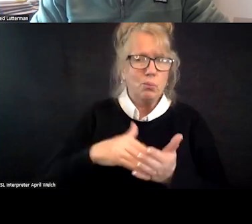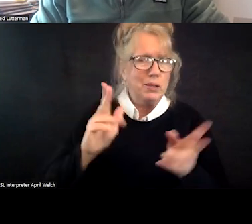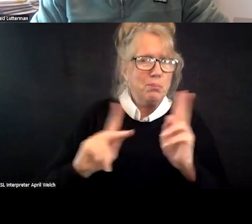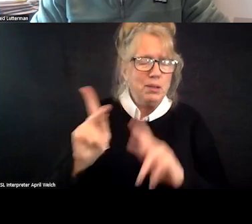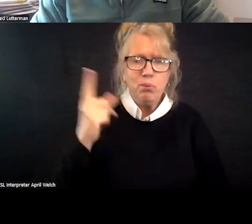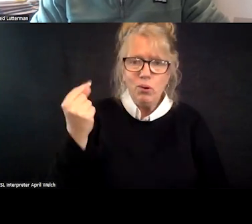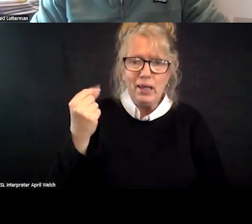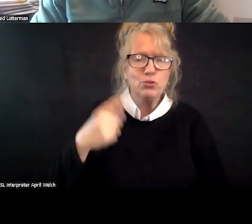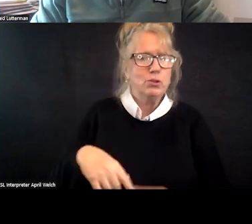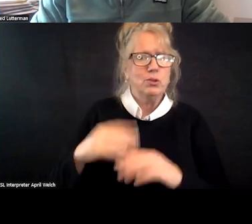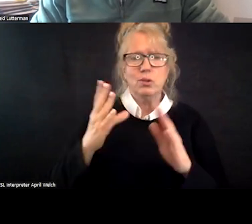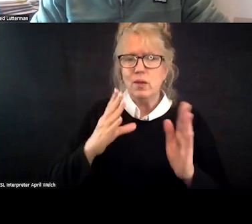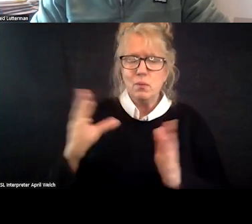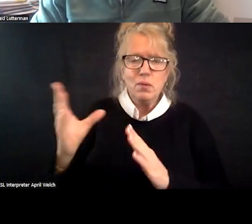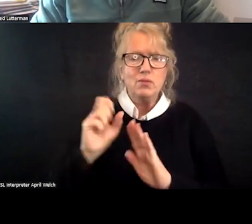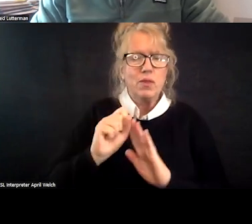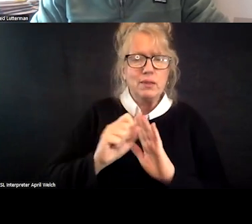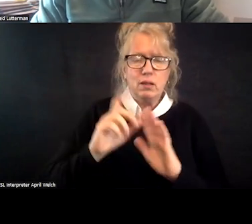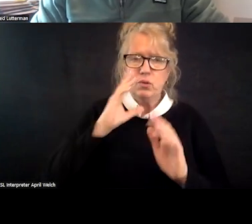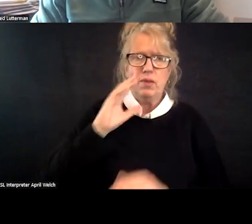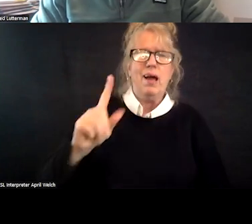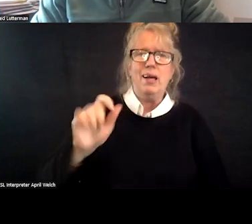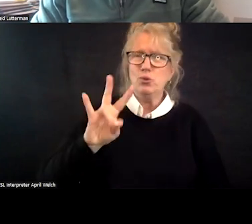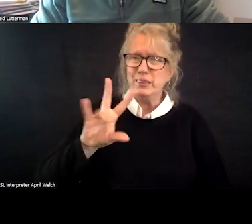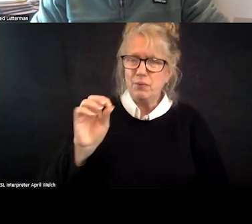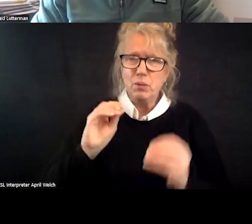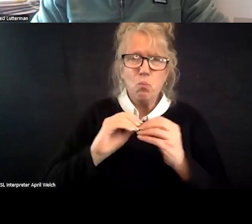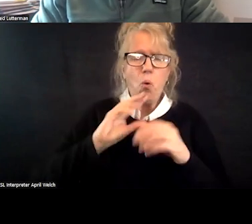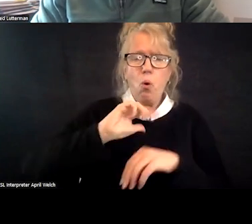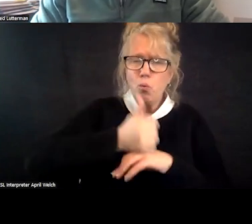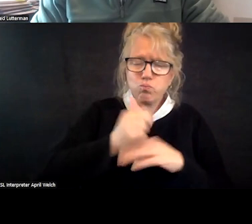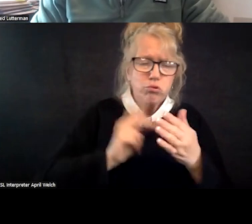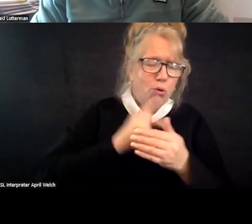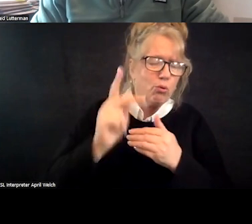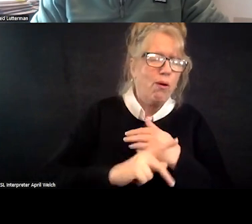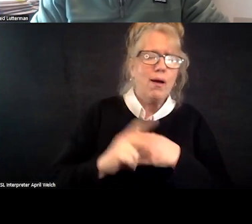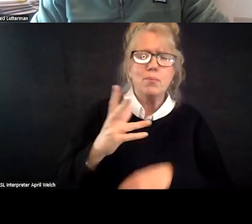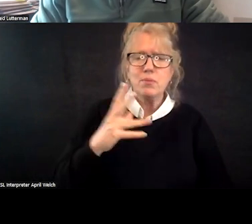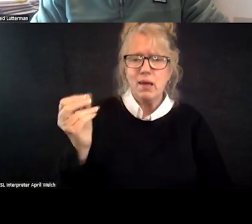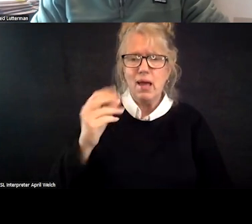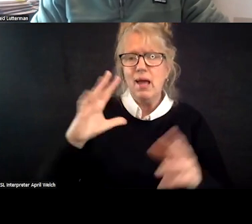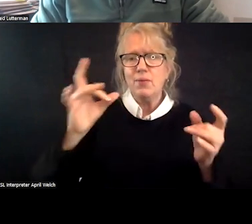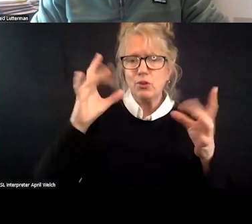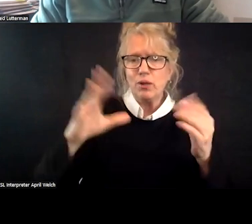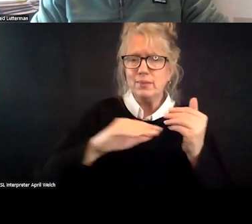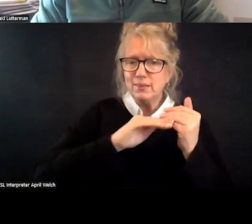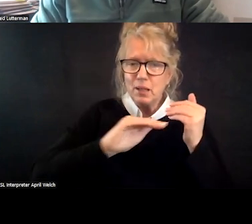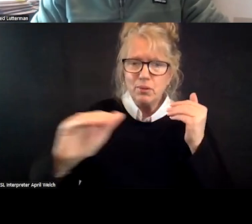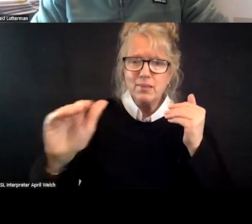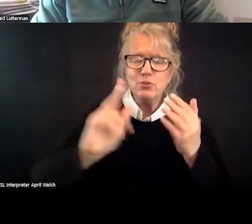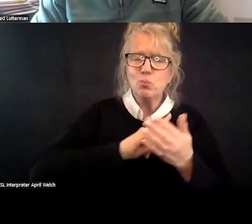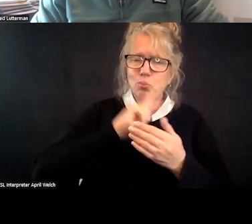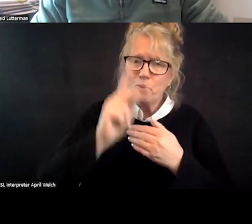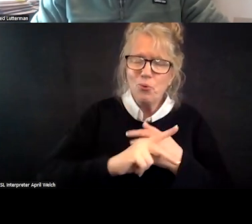and plans for states to open at least 170 more programs. And then crisis stabilization